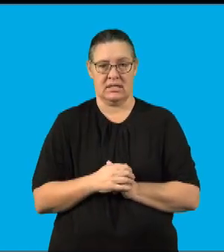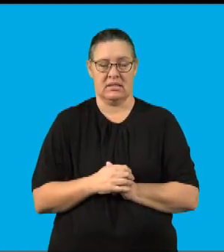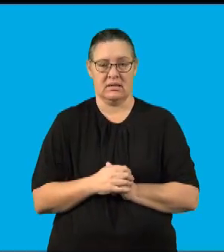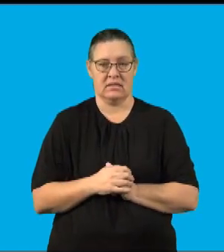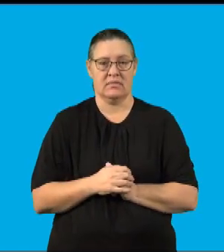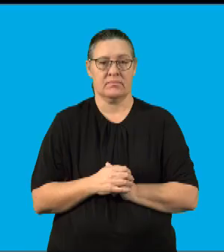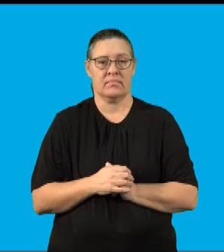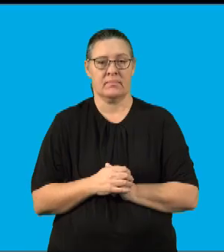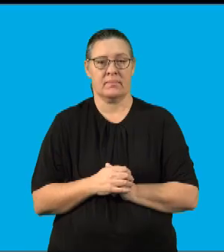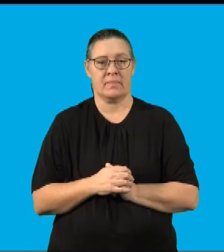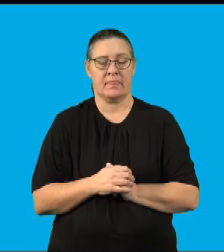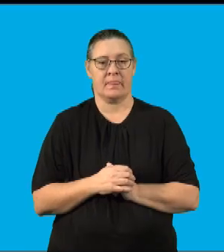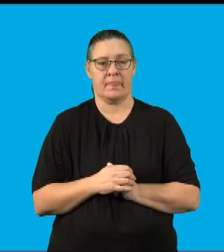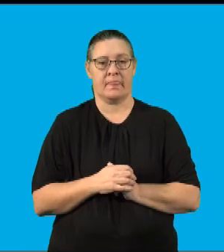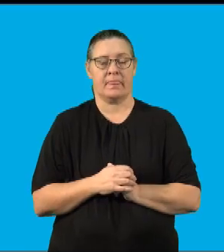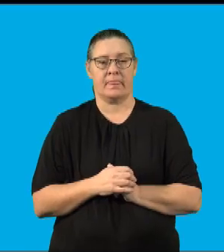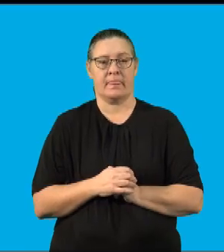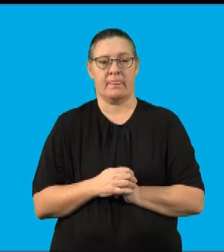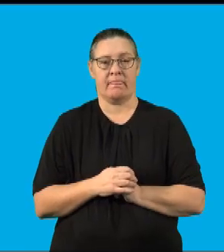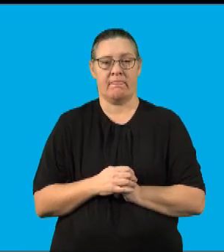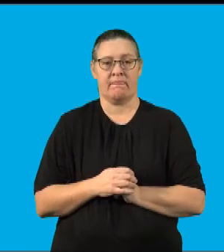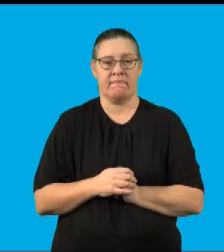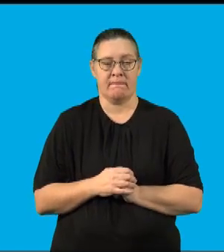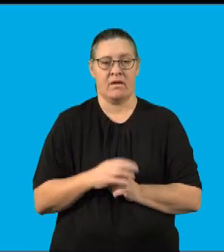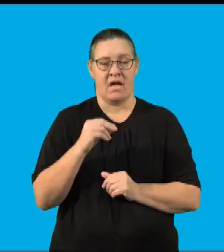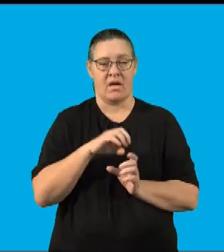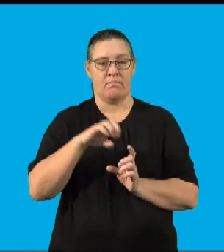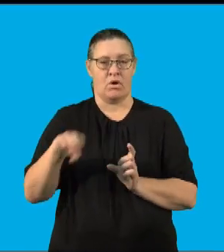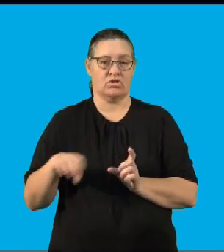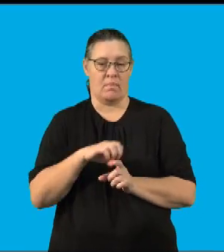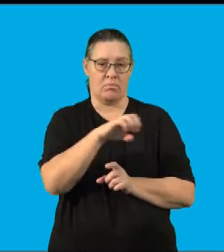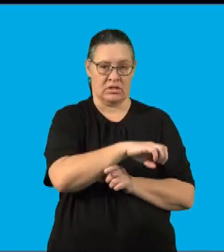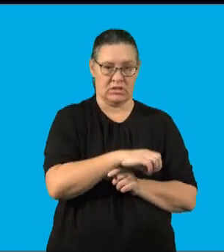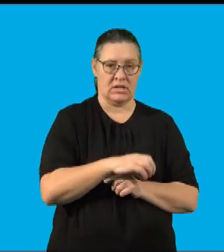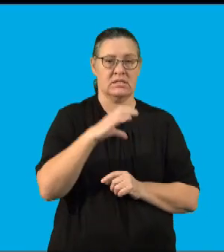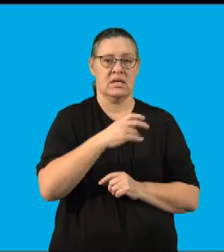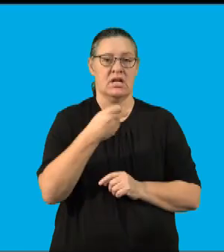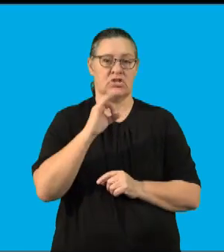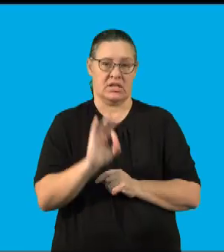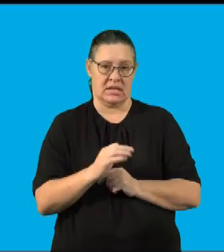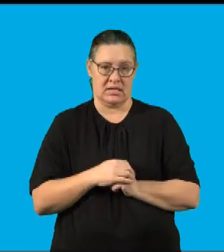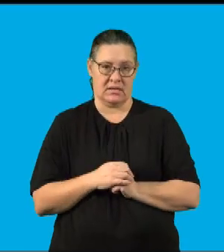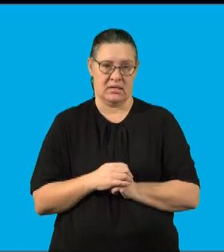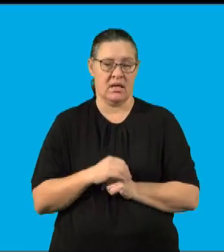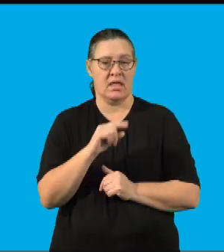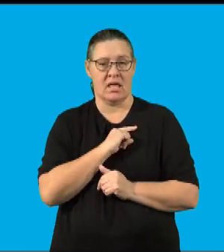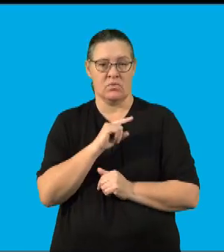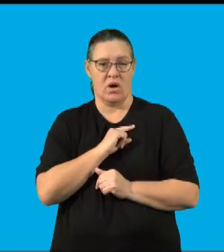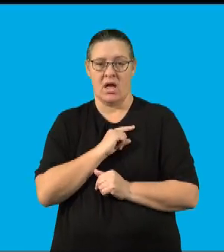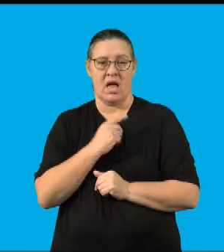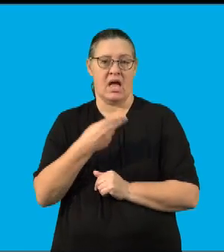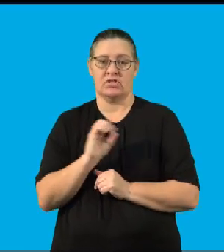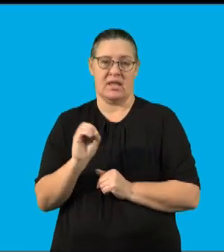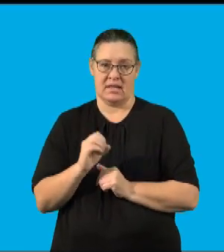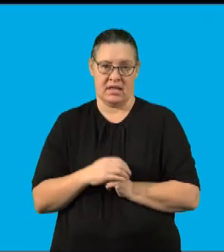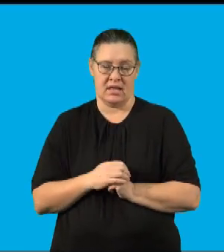2, 3, hence the 3. And then on this carbon, we have the 2 branches of CH3. That's why we don't have